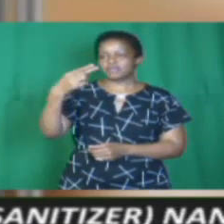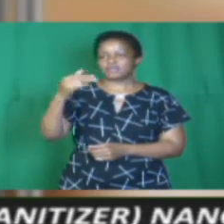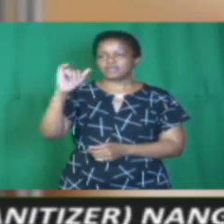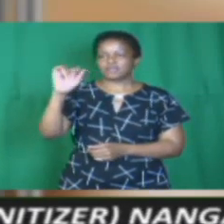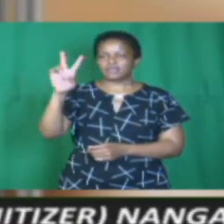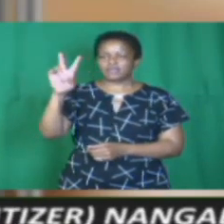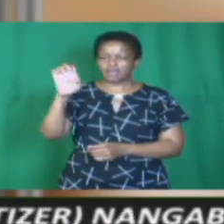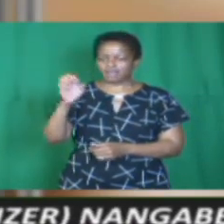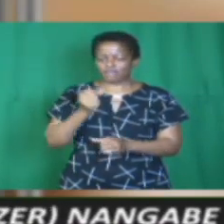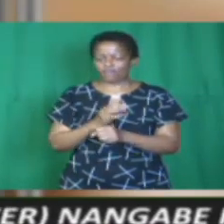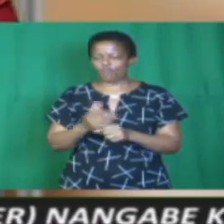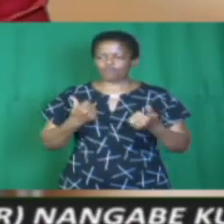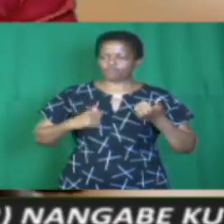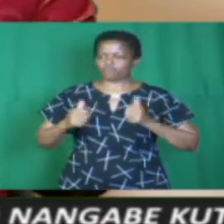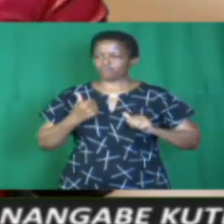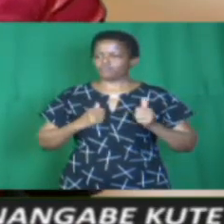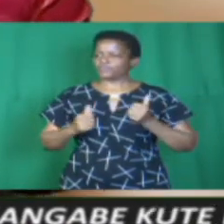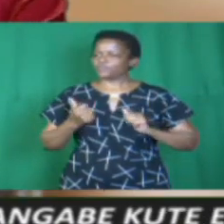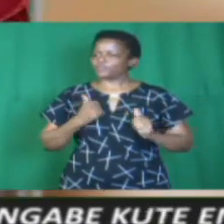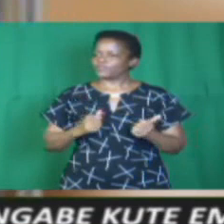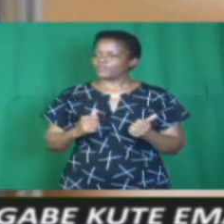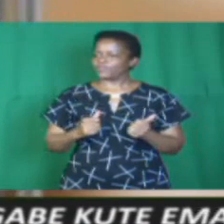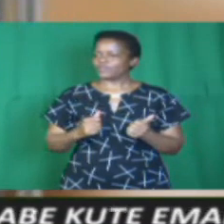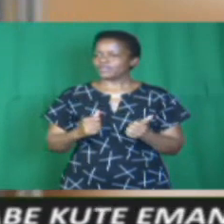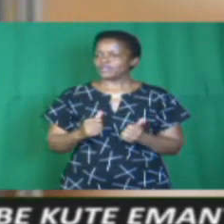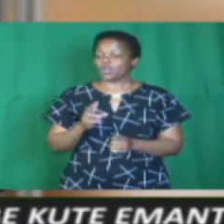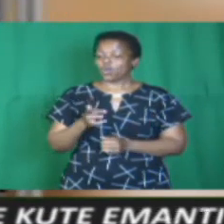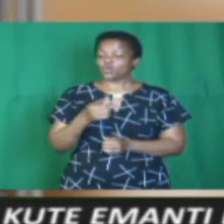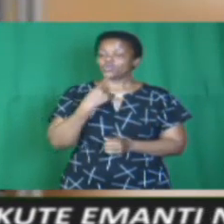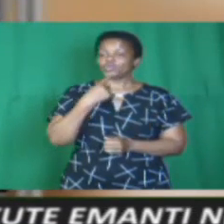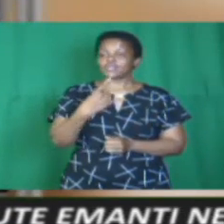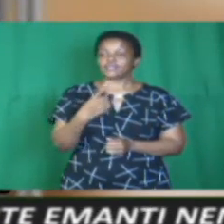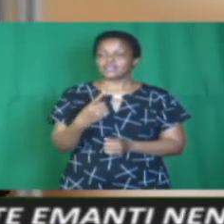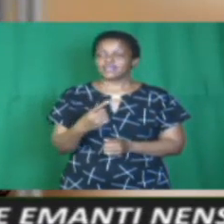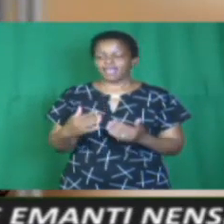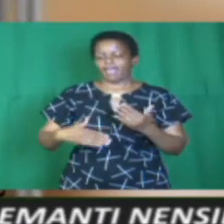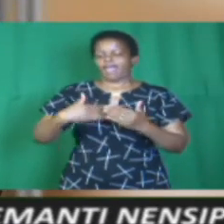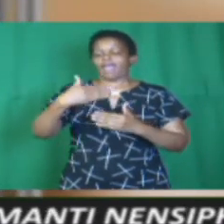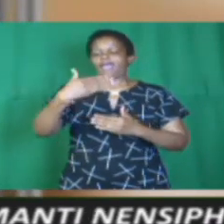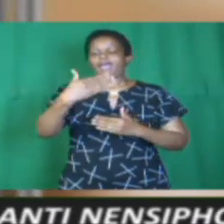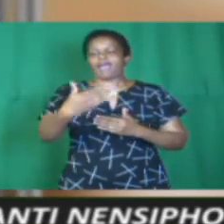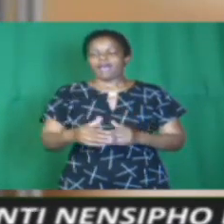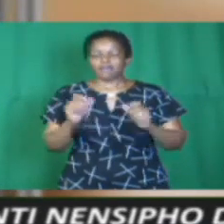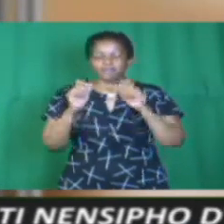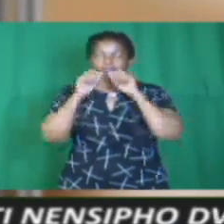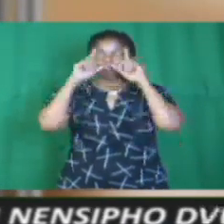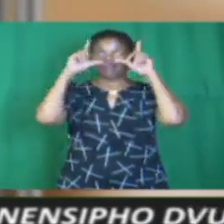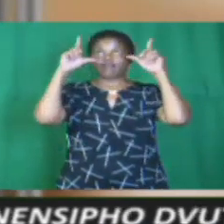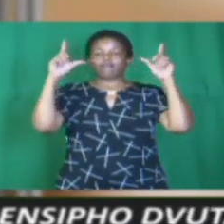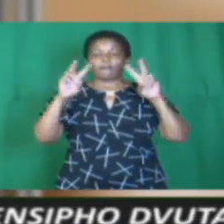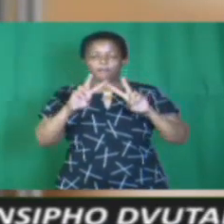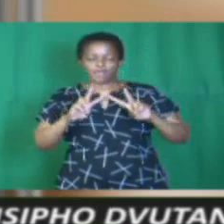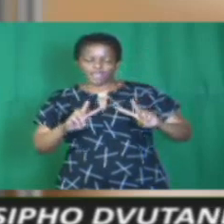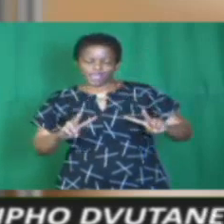activities. The writer also says, after awakening from its peaceful slumber,